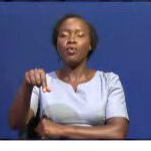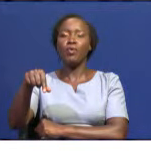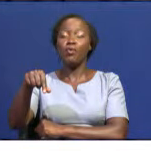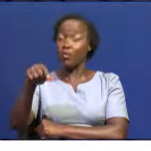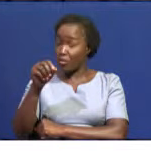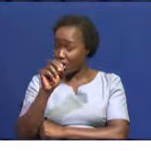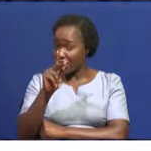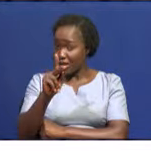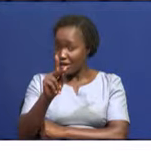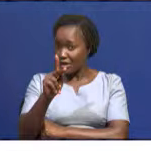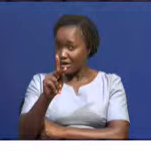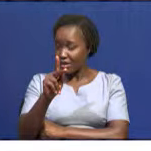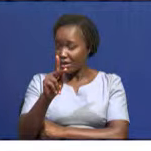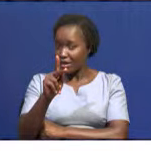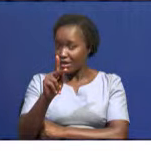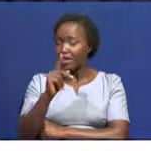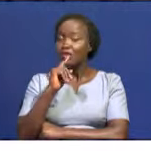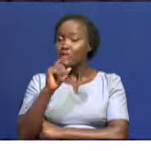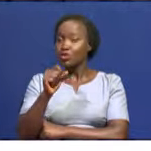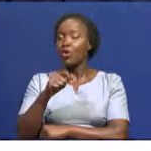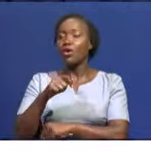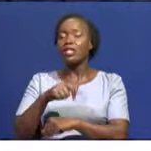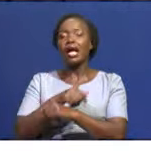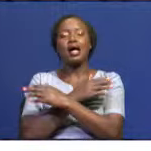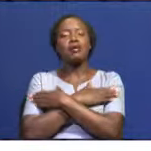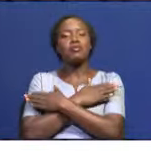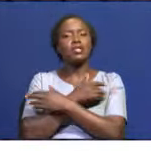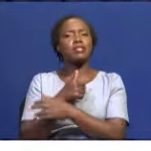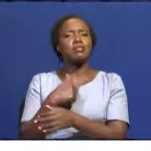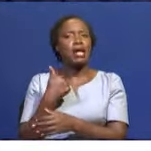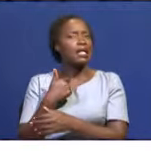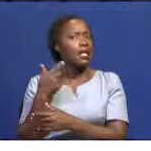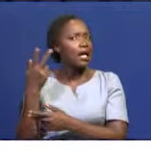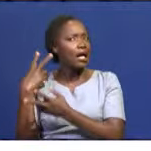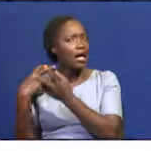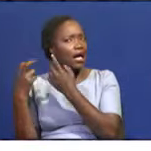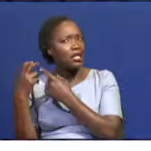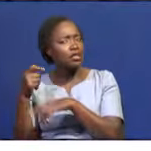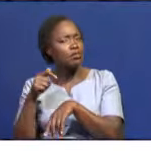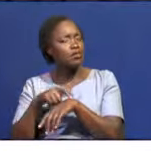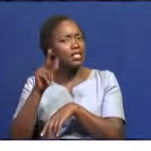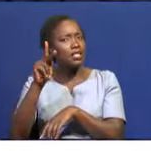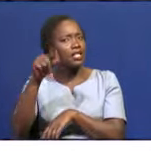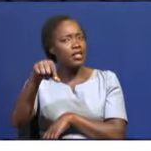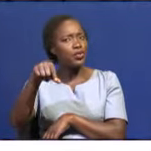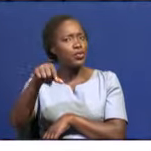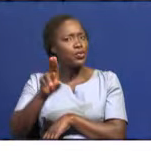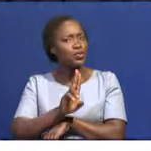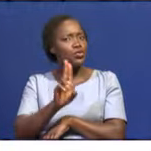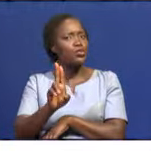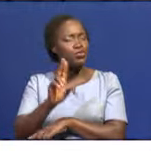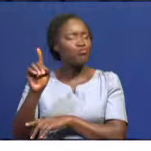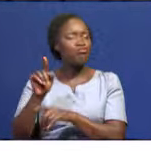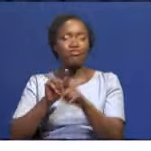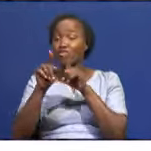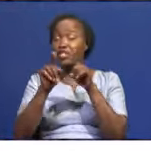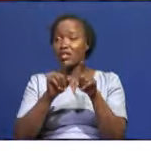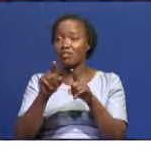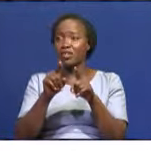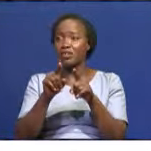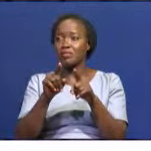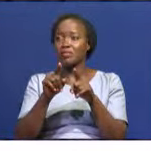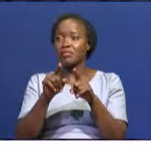Yeah. So when some friends of mine heard that I was going to travel Kenya Airways, and we